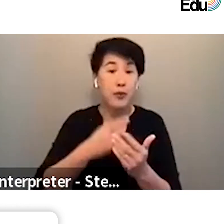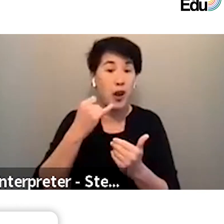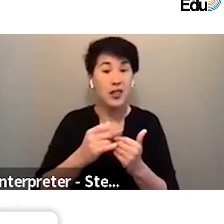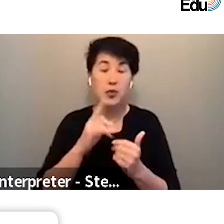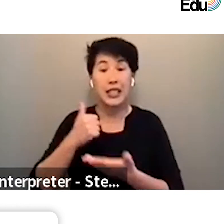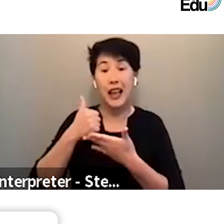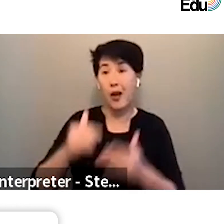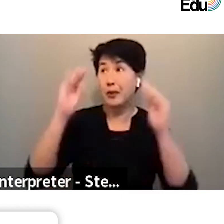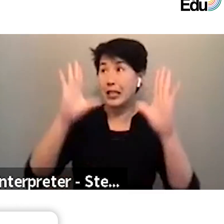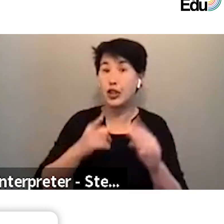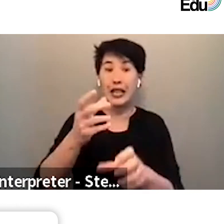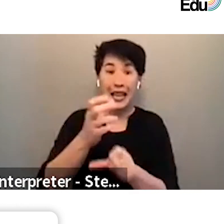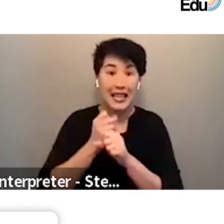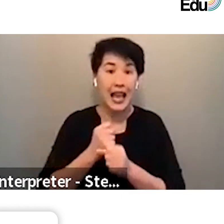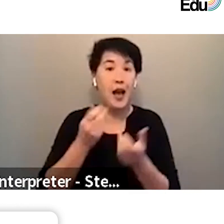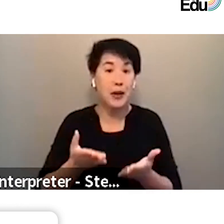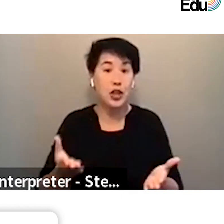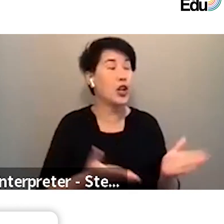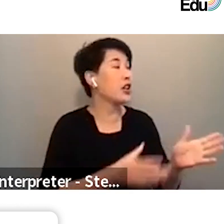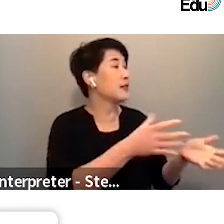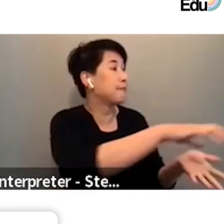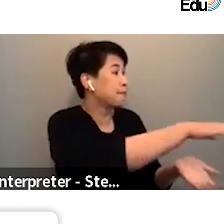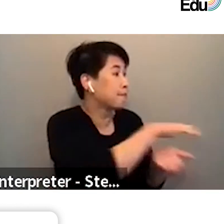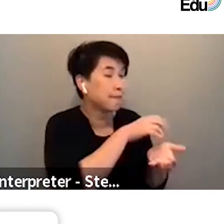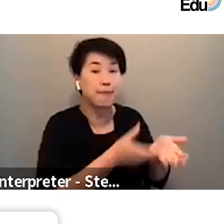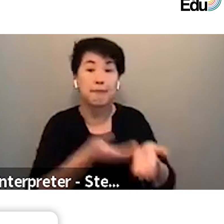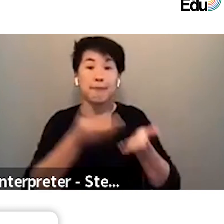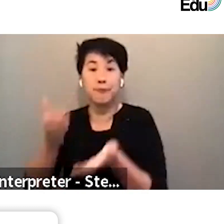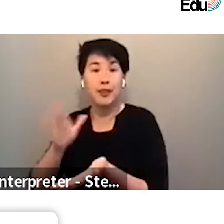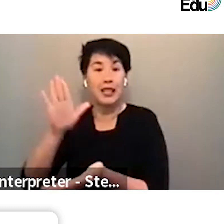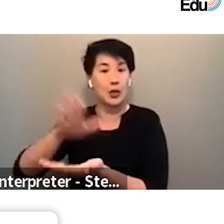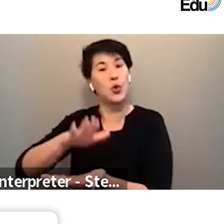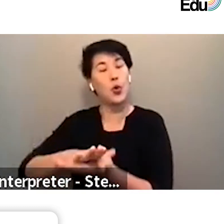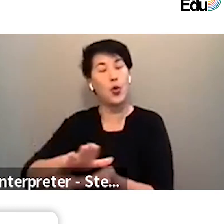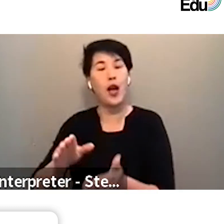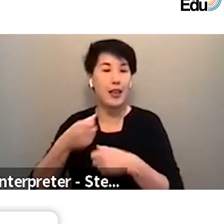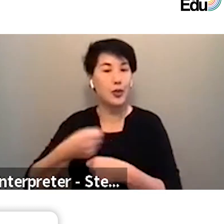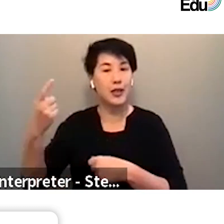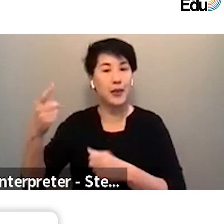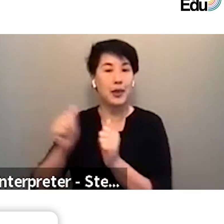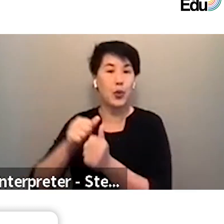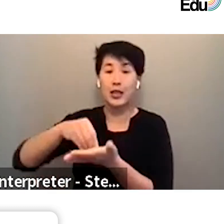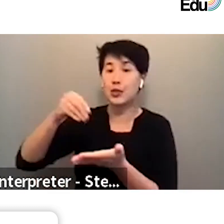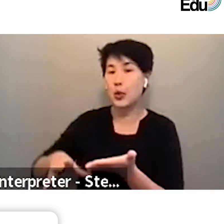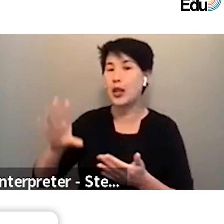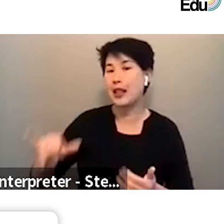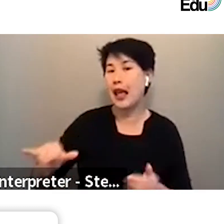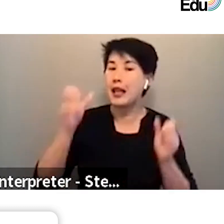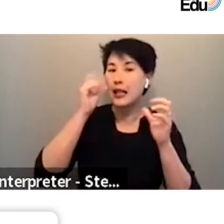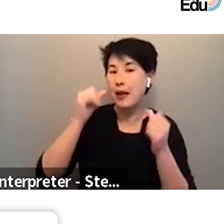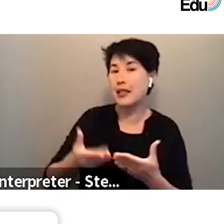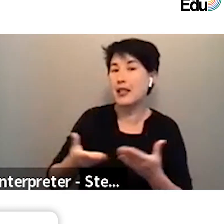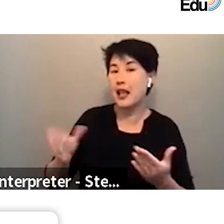get material, acquire material, and take it back and use it and create something with the students. So that's just an amazing thing that